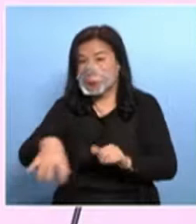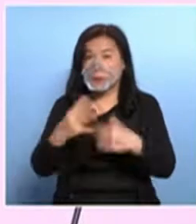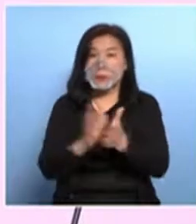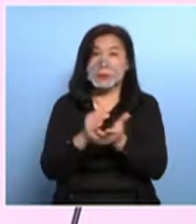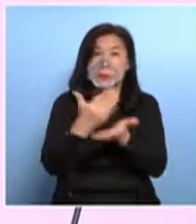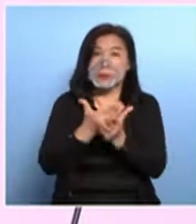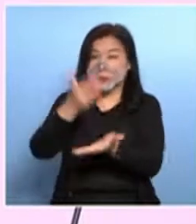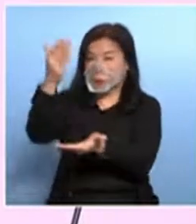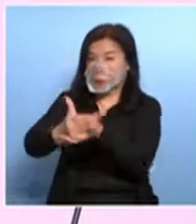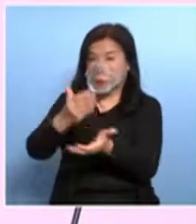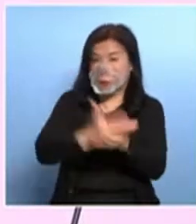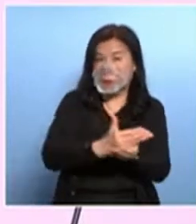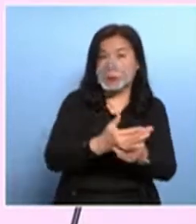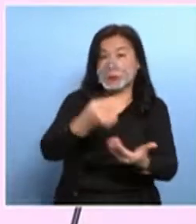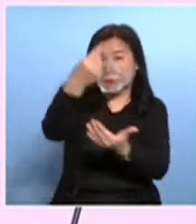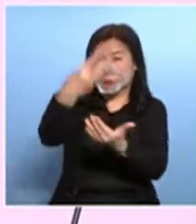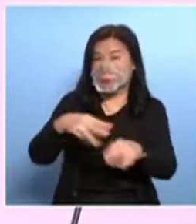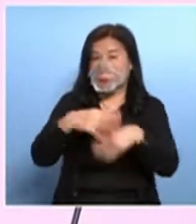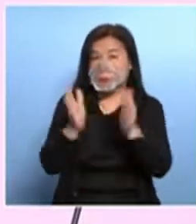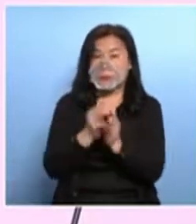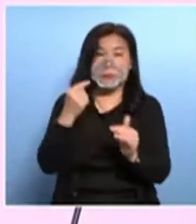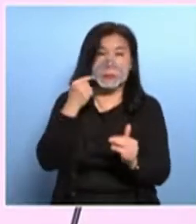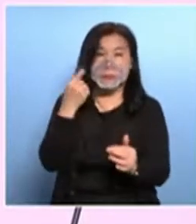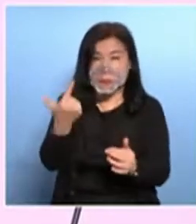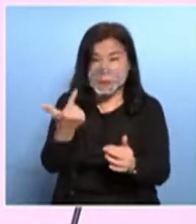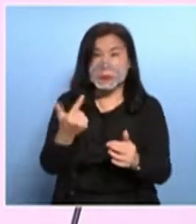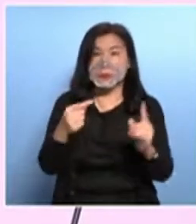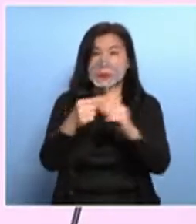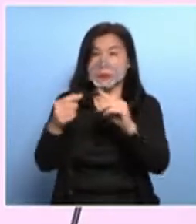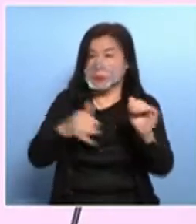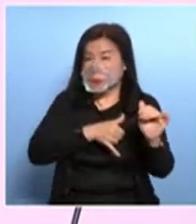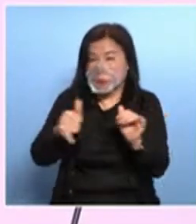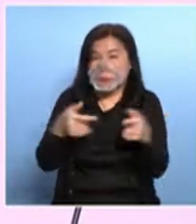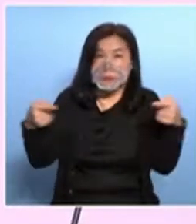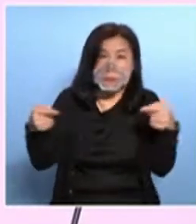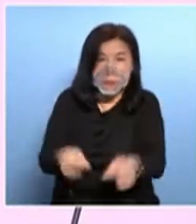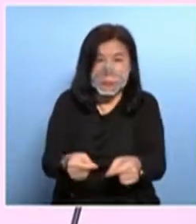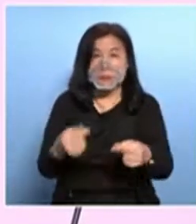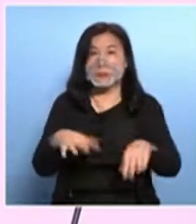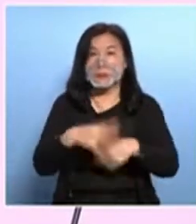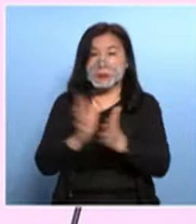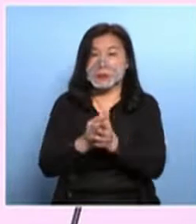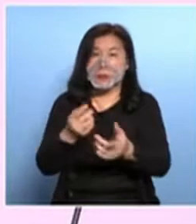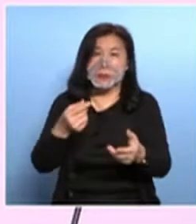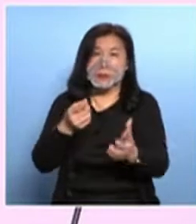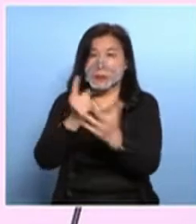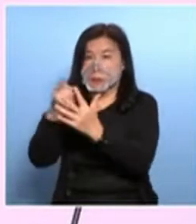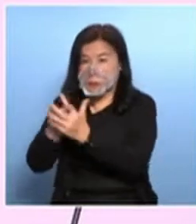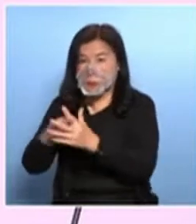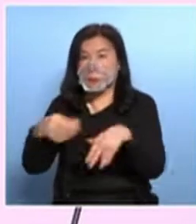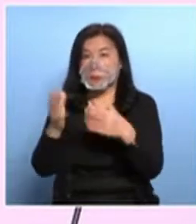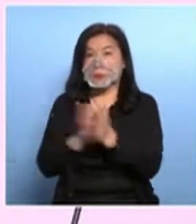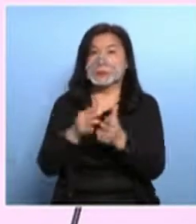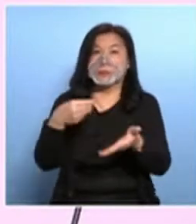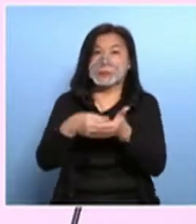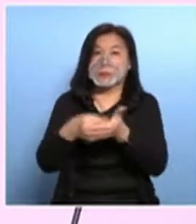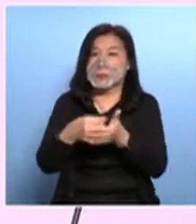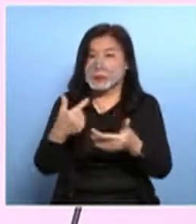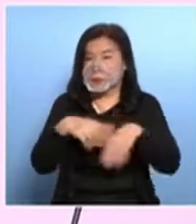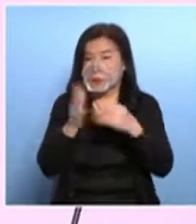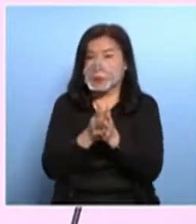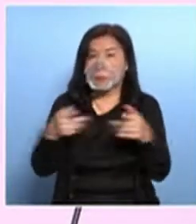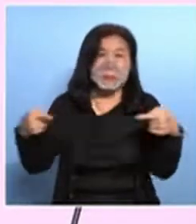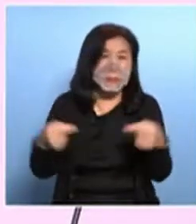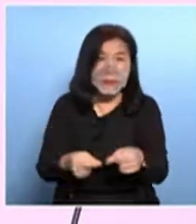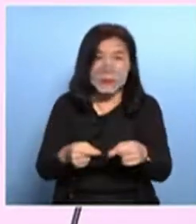months as the rapid worsening of the fifth wave of the epidemic, coupled with further tightening of various restrictive measures, led to